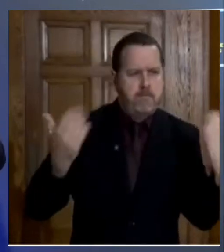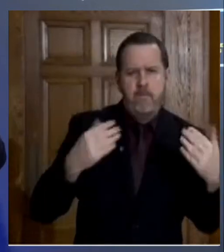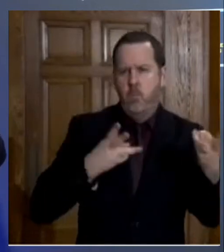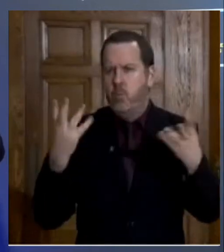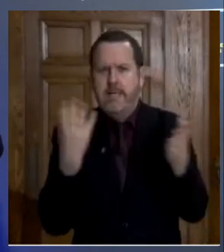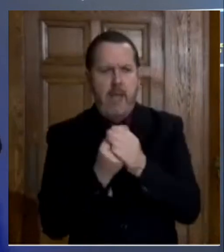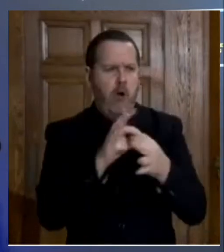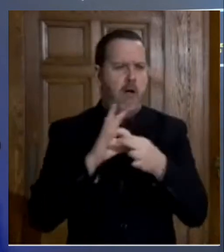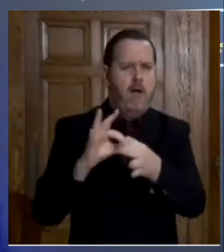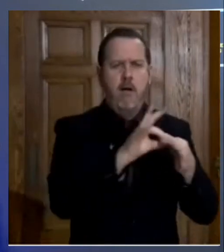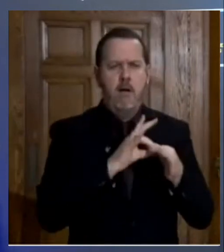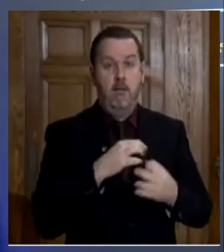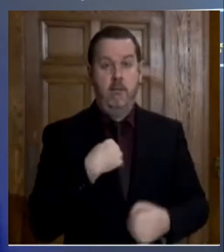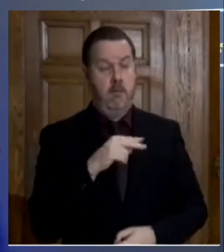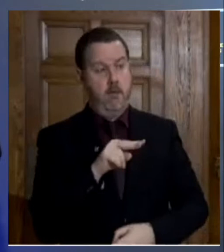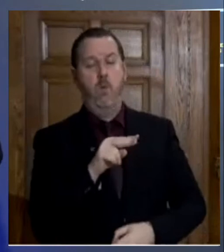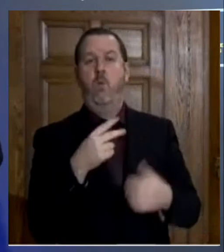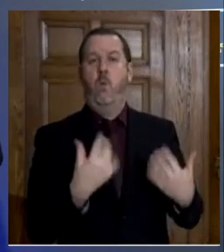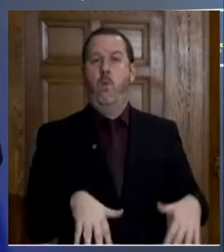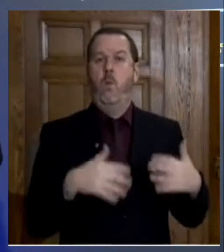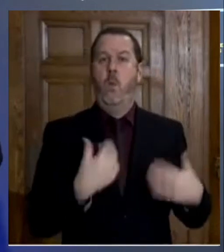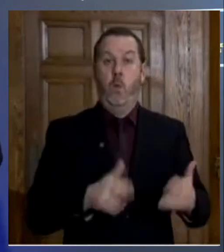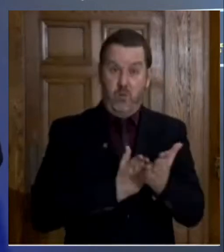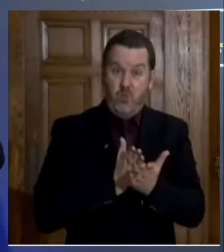And this is continuing despite all the challenges.